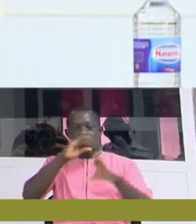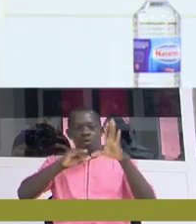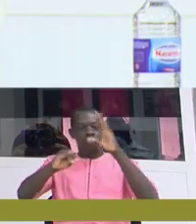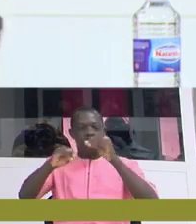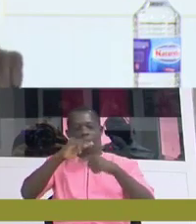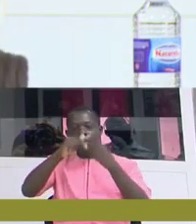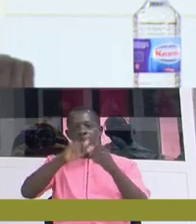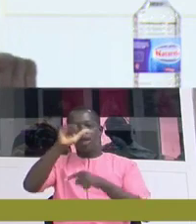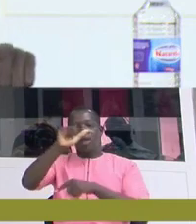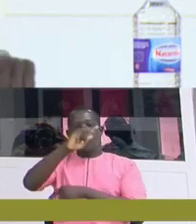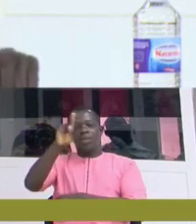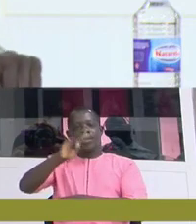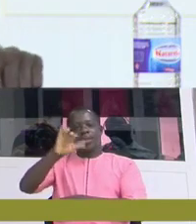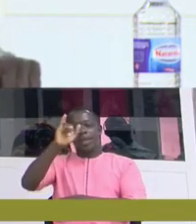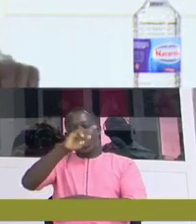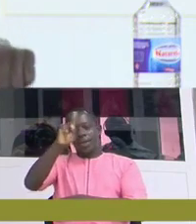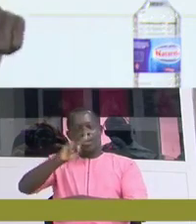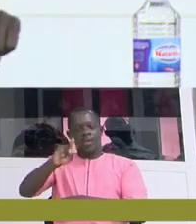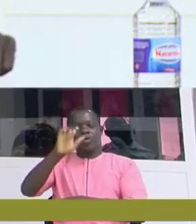talking.